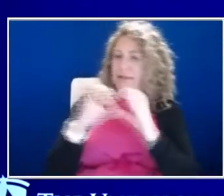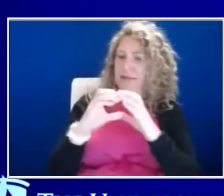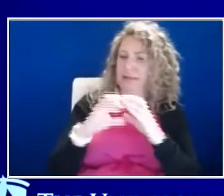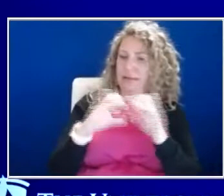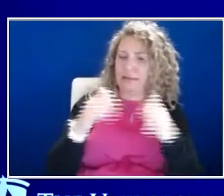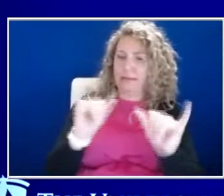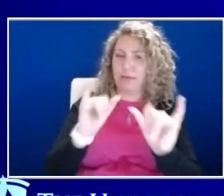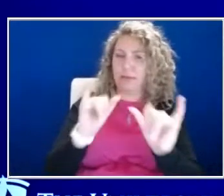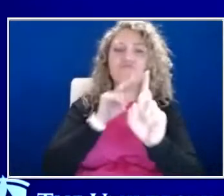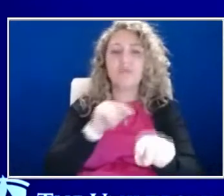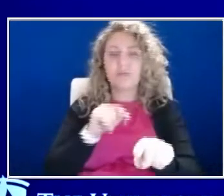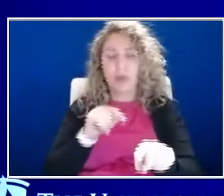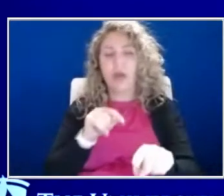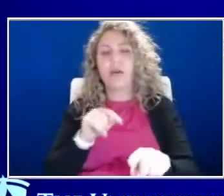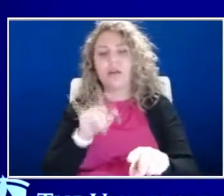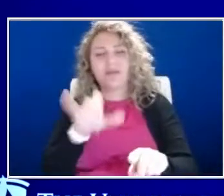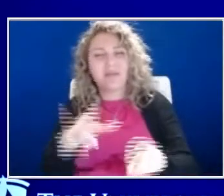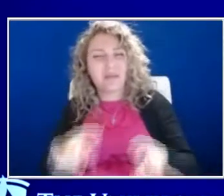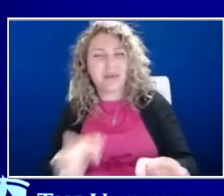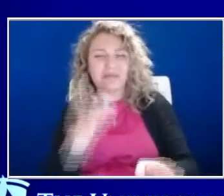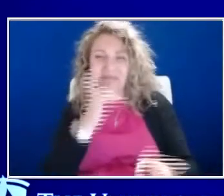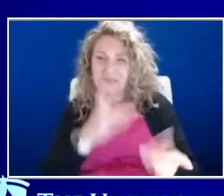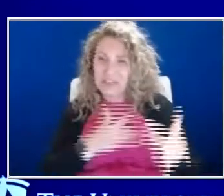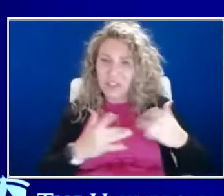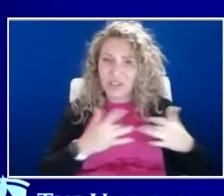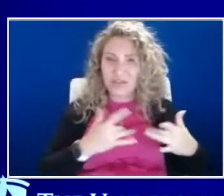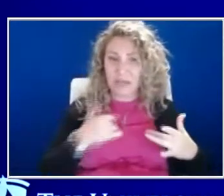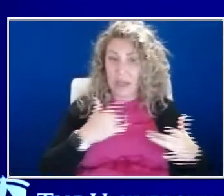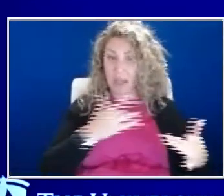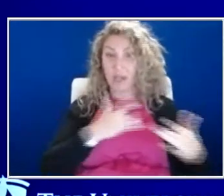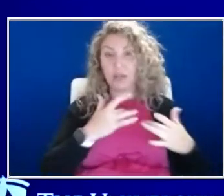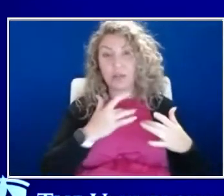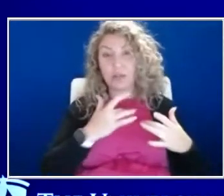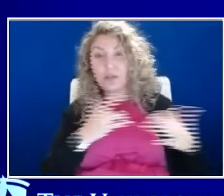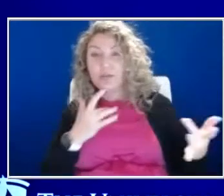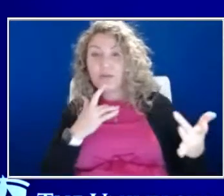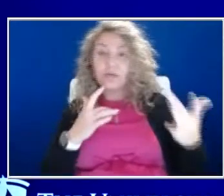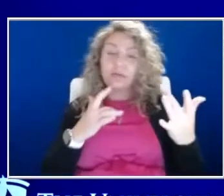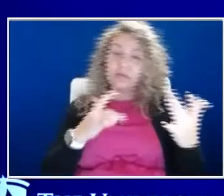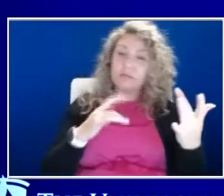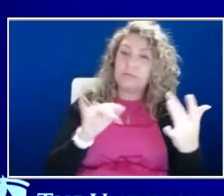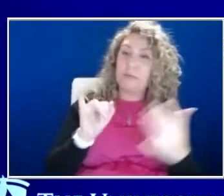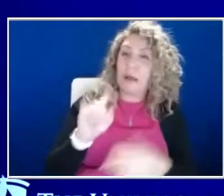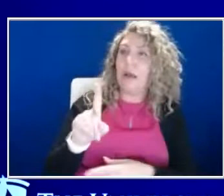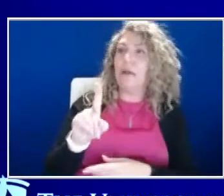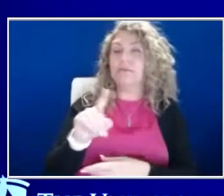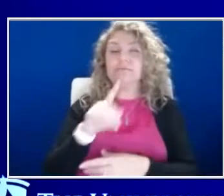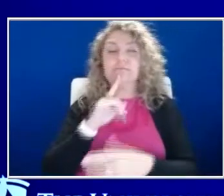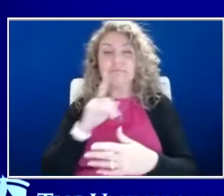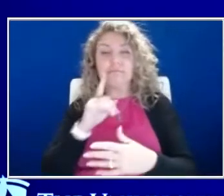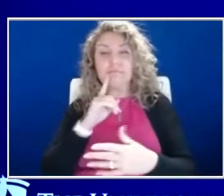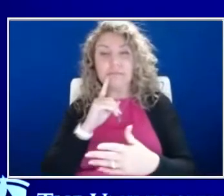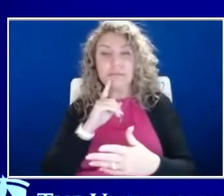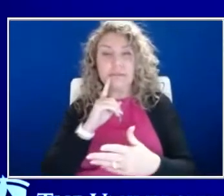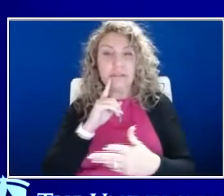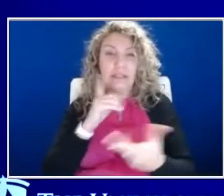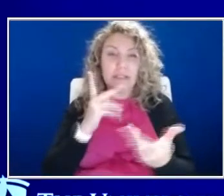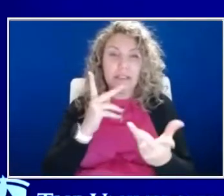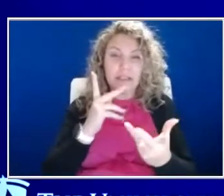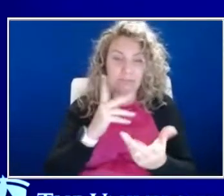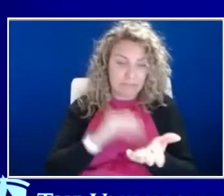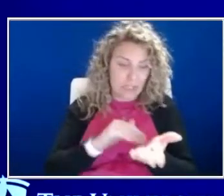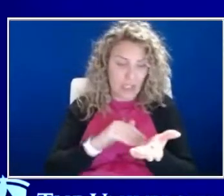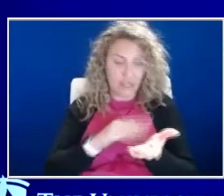think in that way, I'm not too concerned. Am I concerned as an ID physician who understands viruses can change,